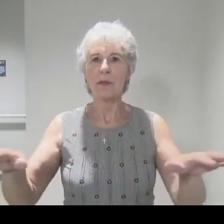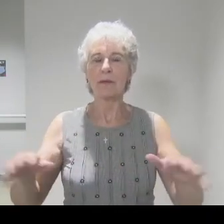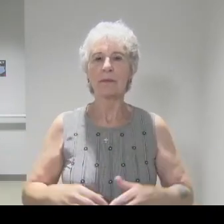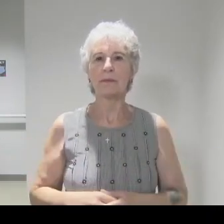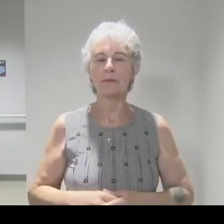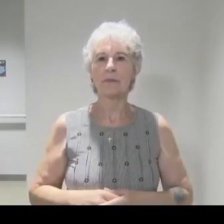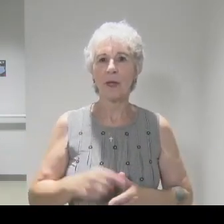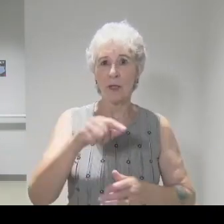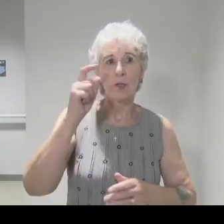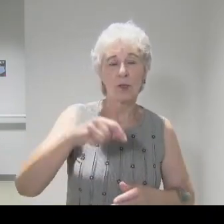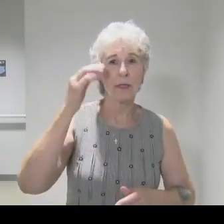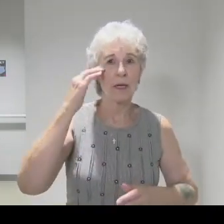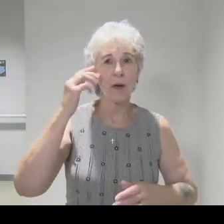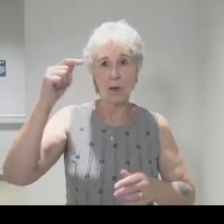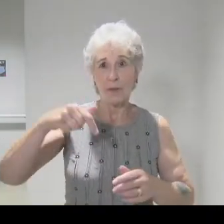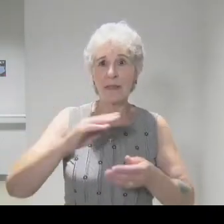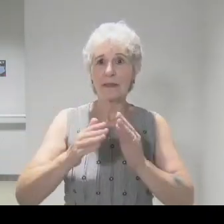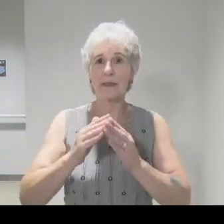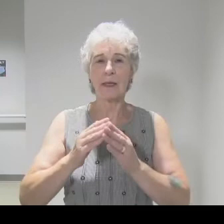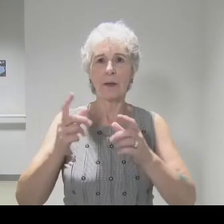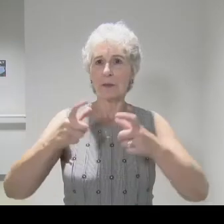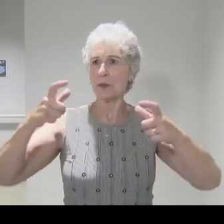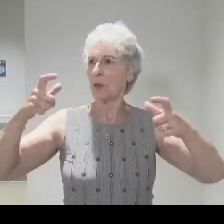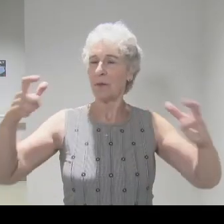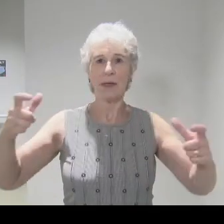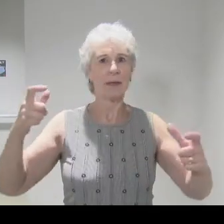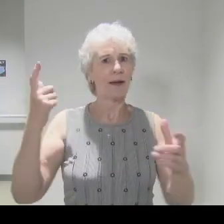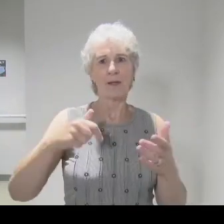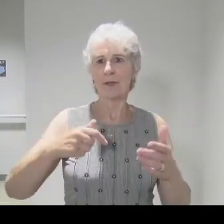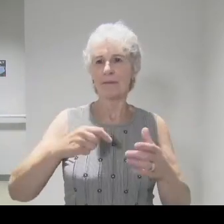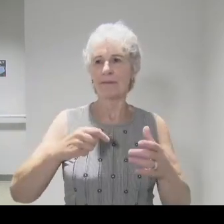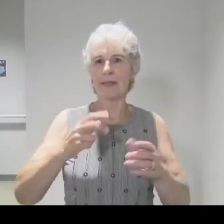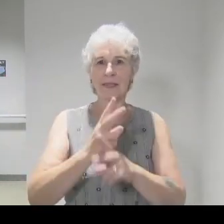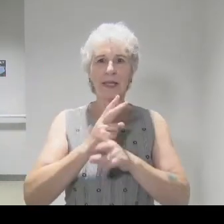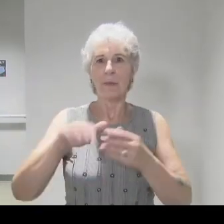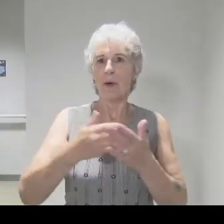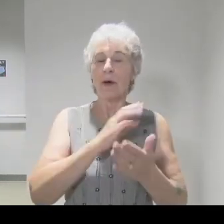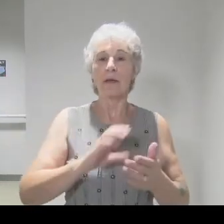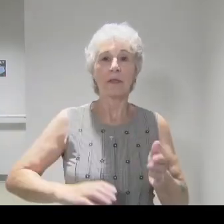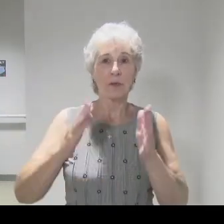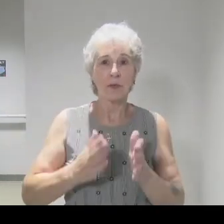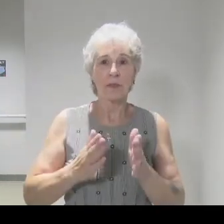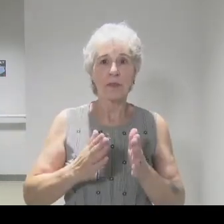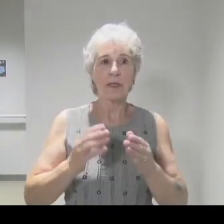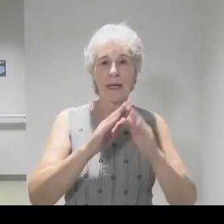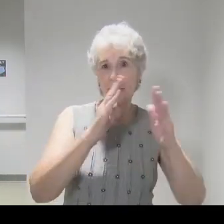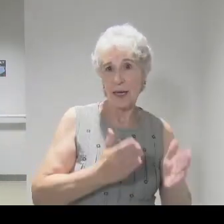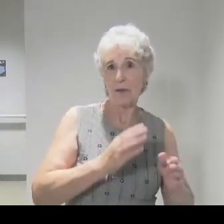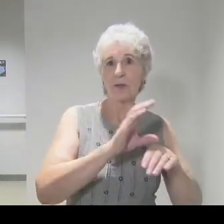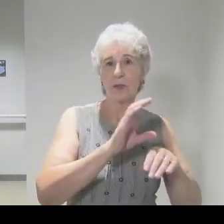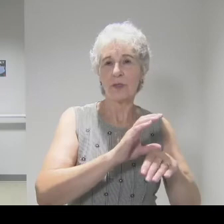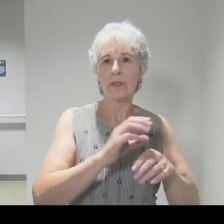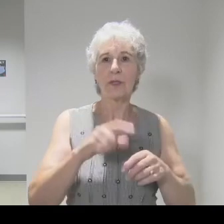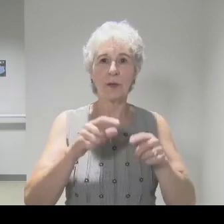And you should know that a city of this size could not house all the Christians in one spot, and they didn't have churches like that. They had house churches. And so this